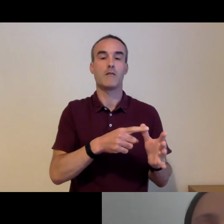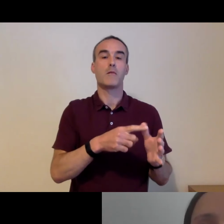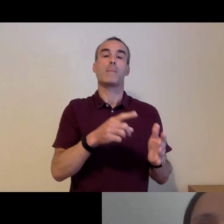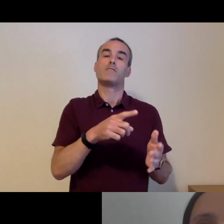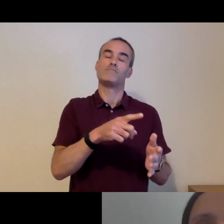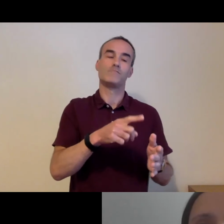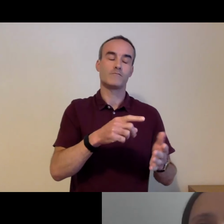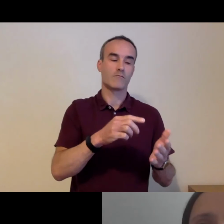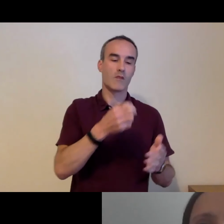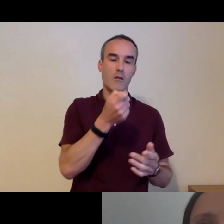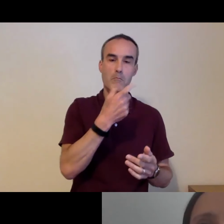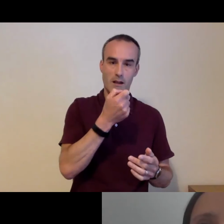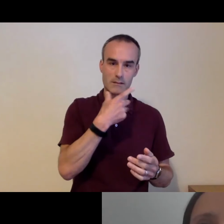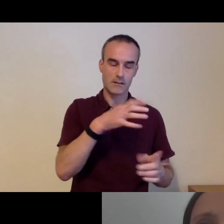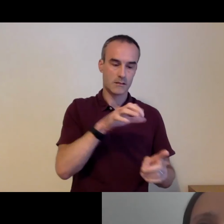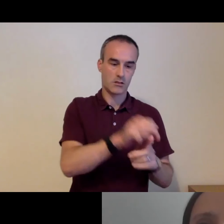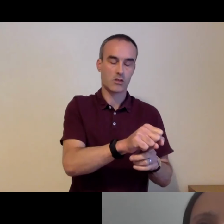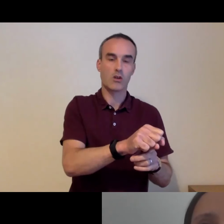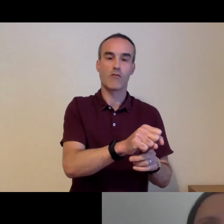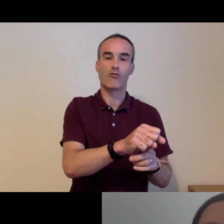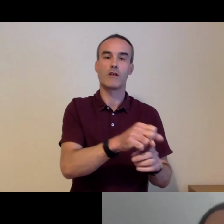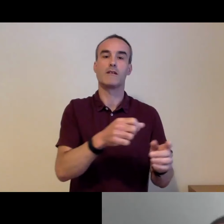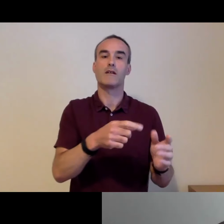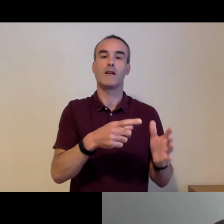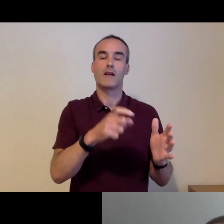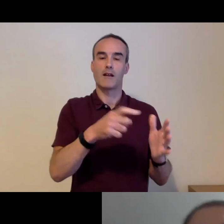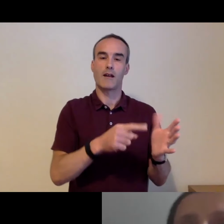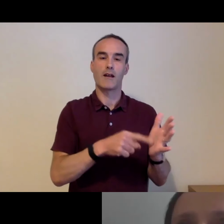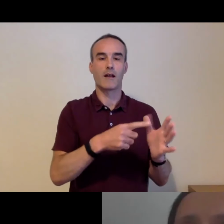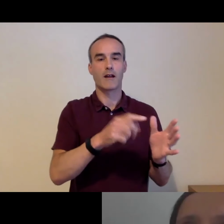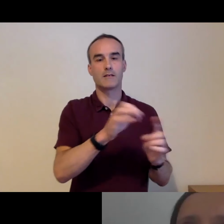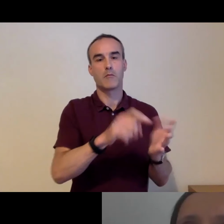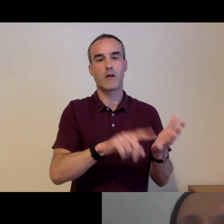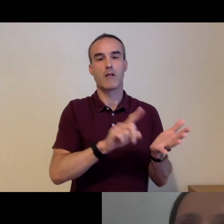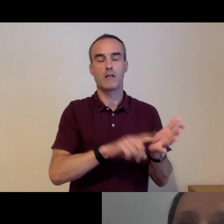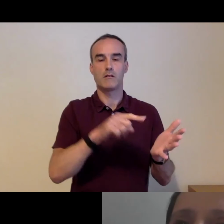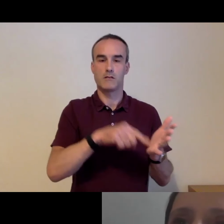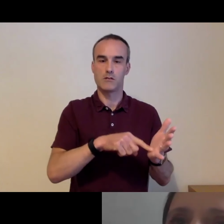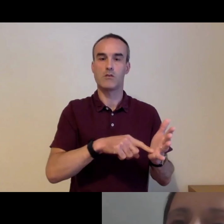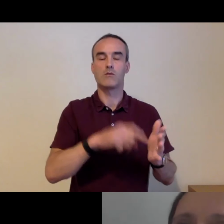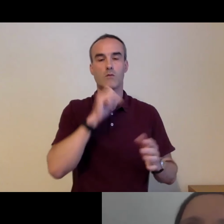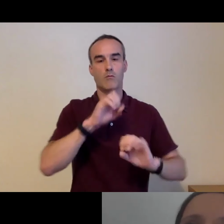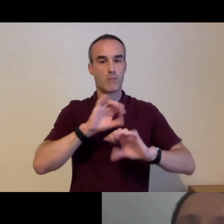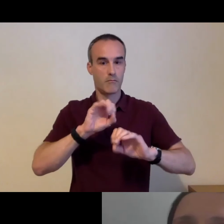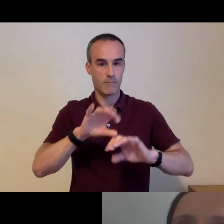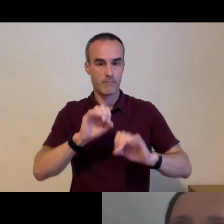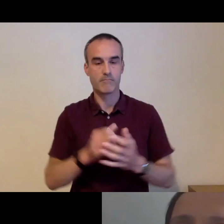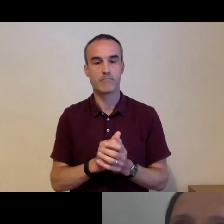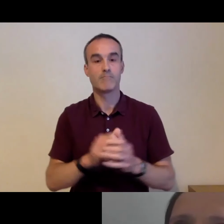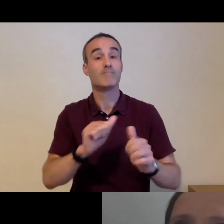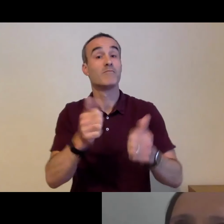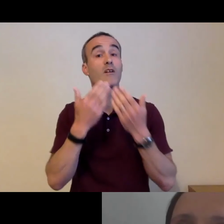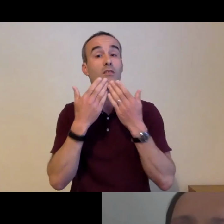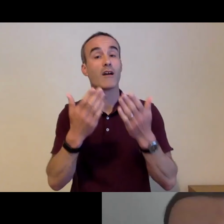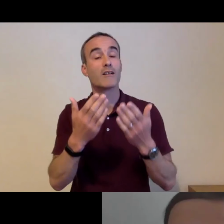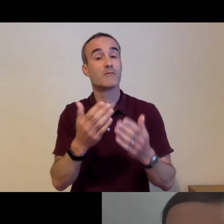she'll say a few words about the syndicate and about our webinar this afternoon. Yes, thank you, Ralph. Welcome, everybody, and thanks